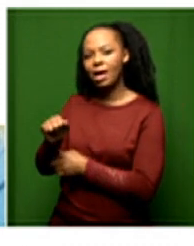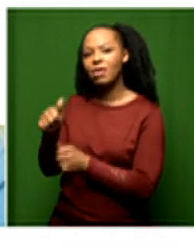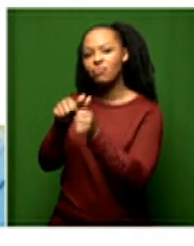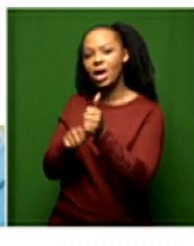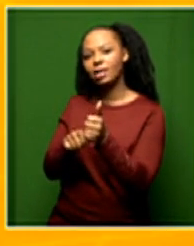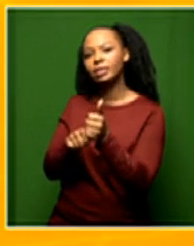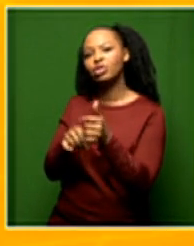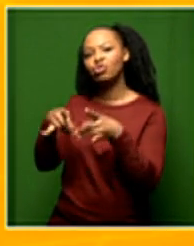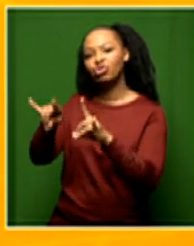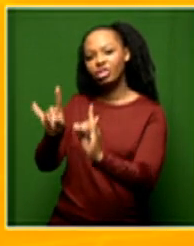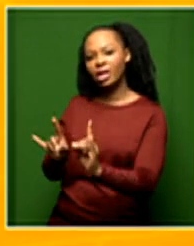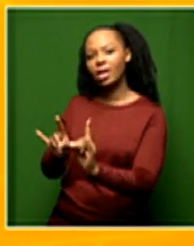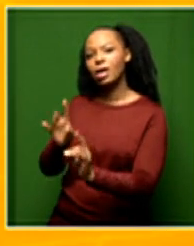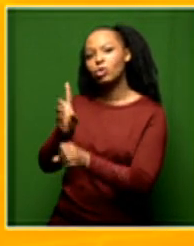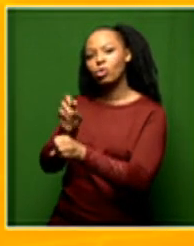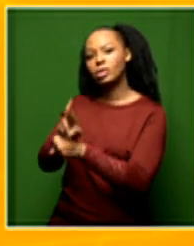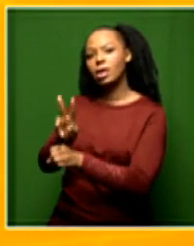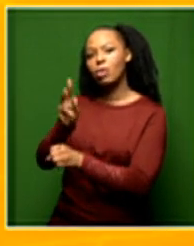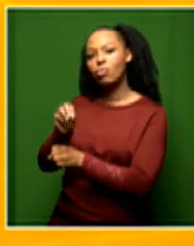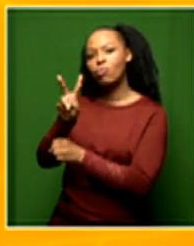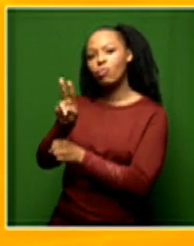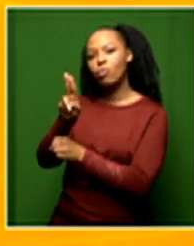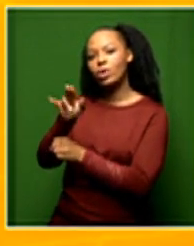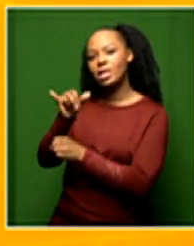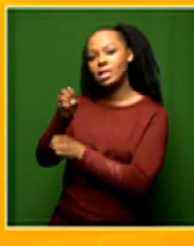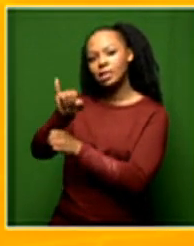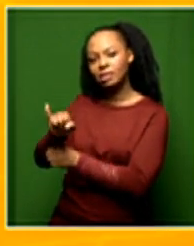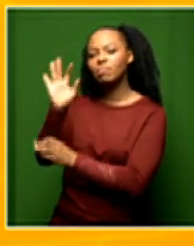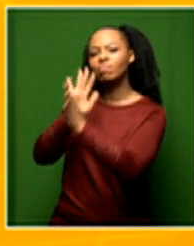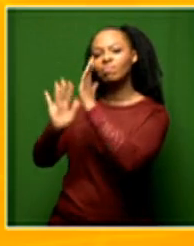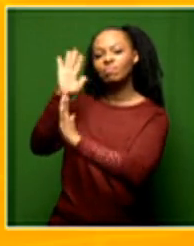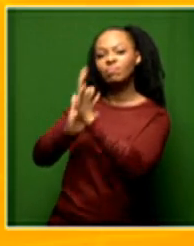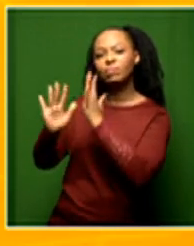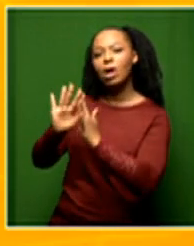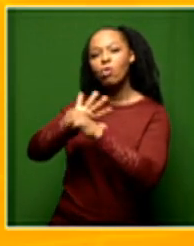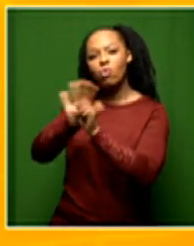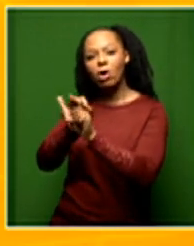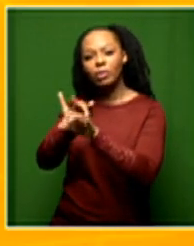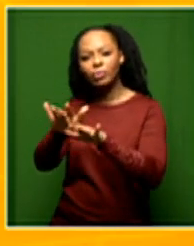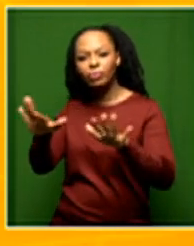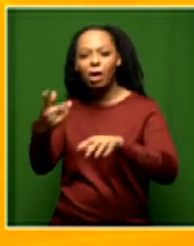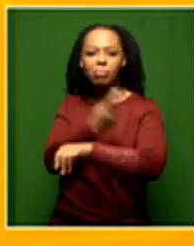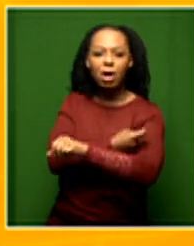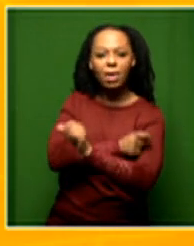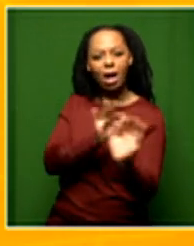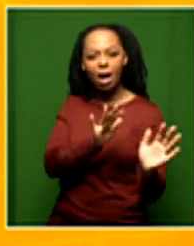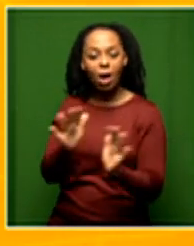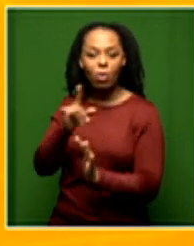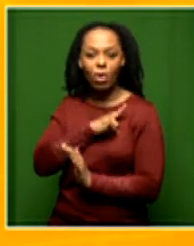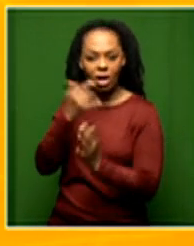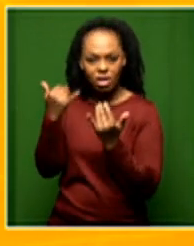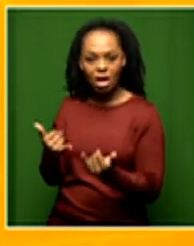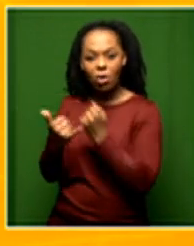Dr. Mvuyisi Mzukwa, who is talking to us there about the COVID-19 inoculations. This, of course, as the country